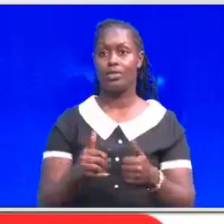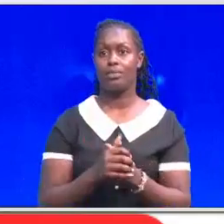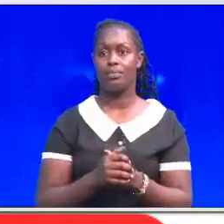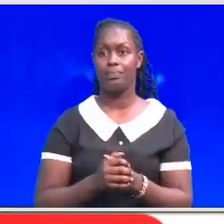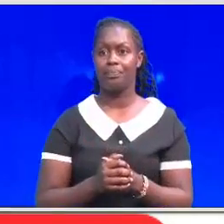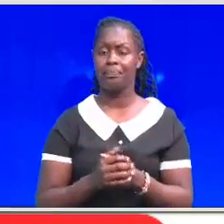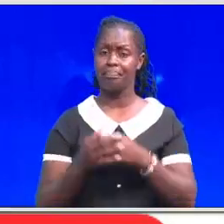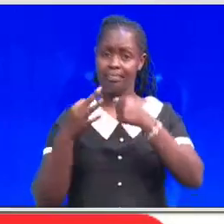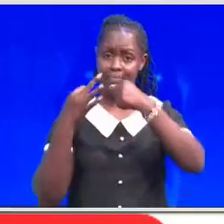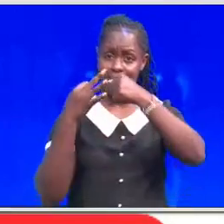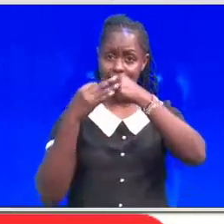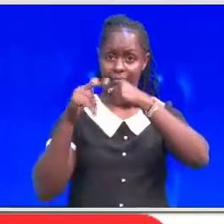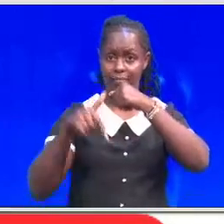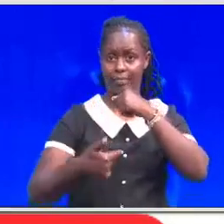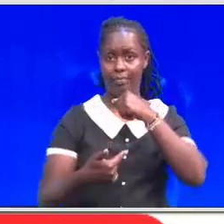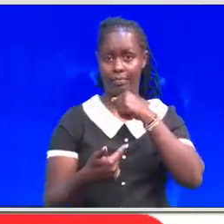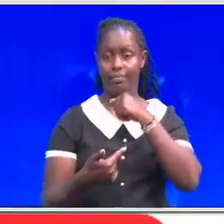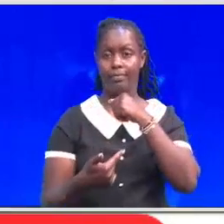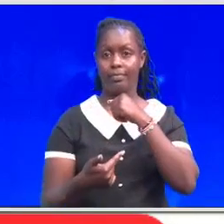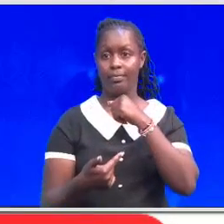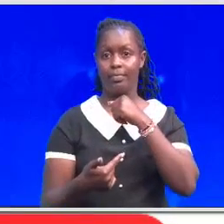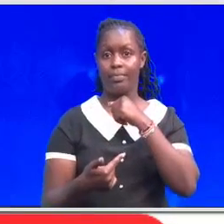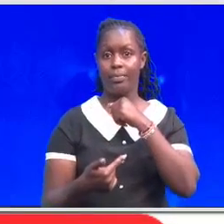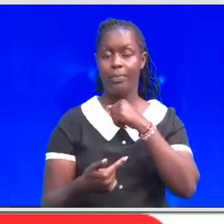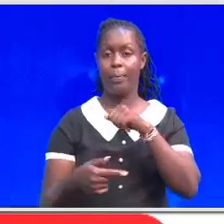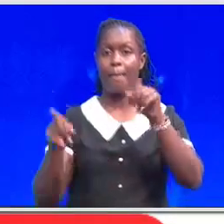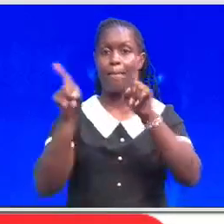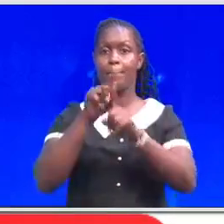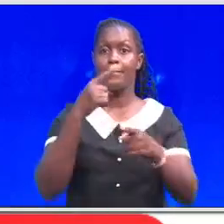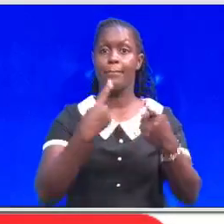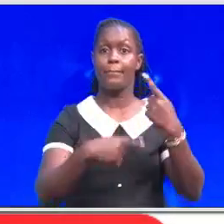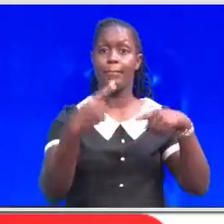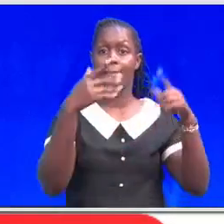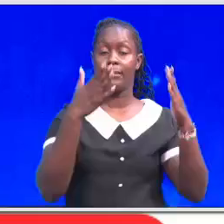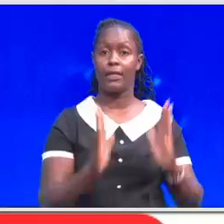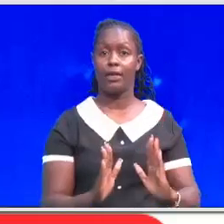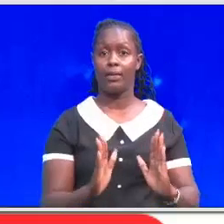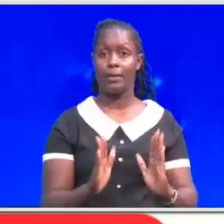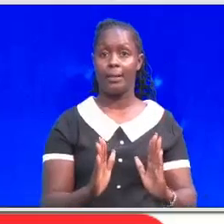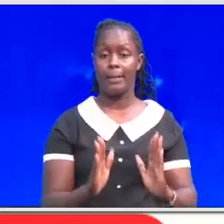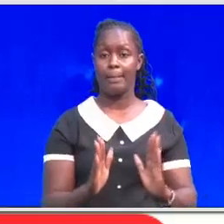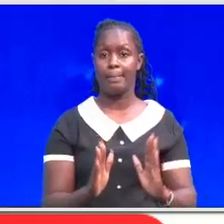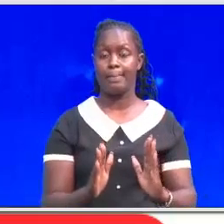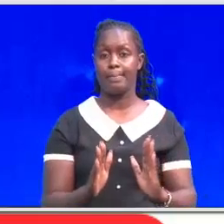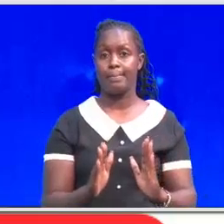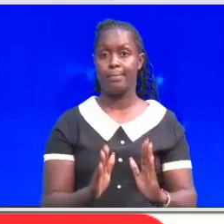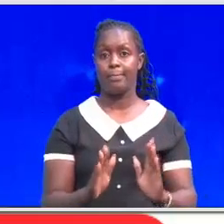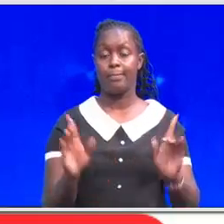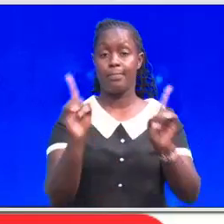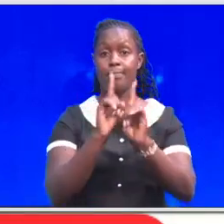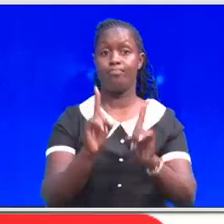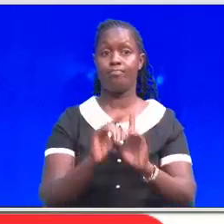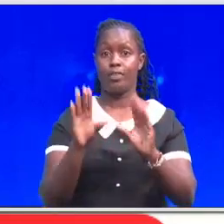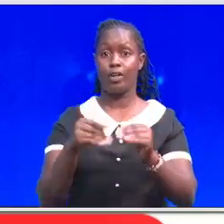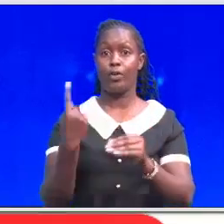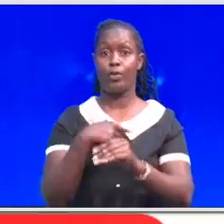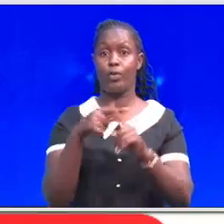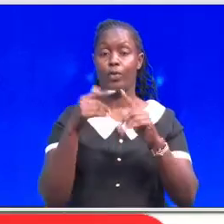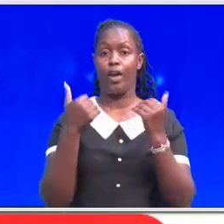25,000, that is Kabeberi, the winners. And remember, this doesn't go only to Div 1. We have Div